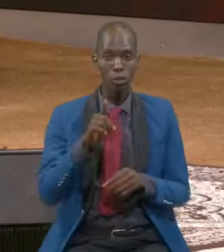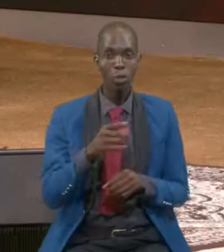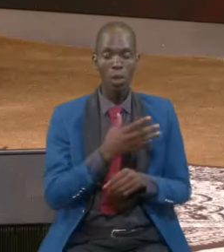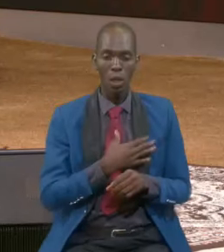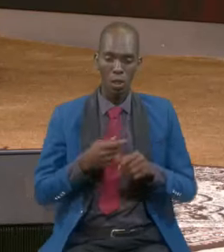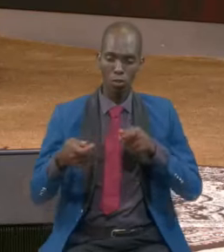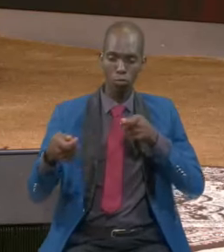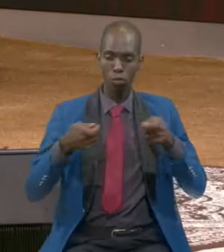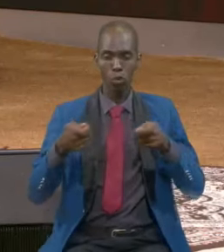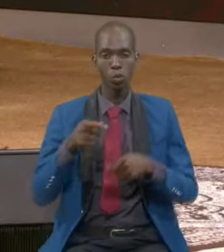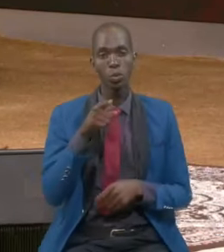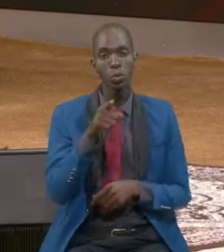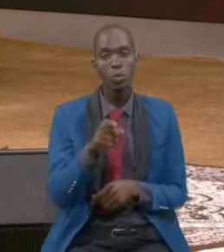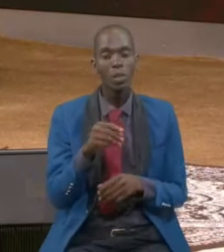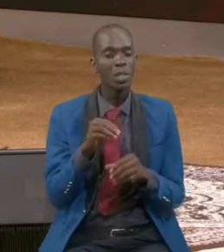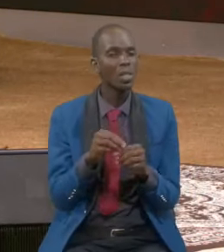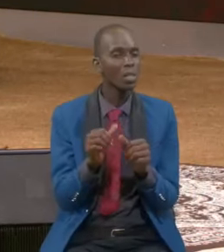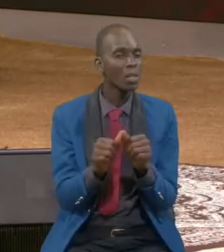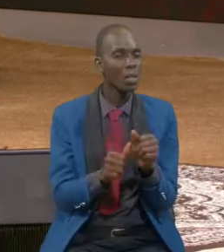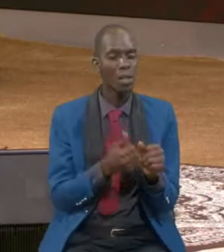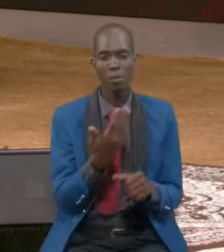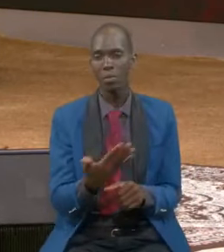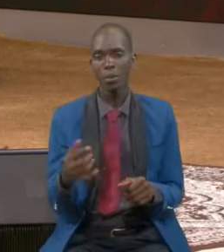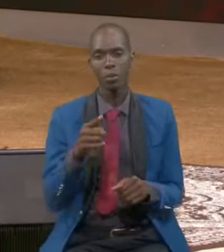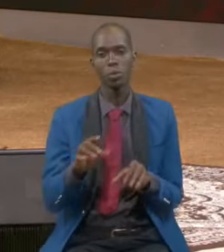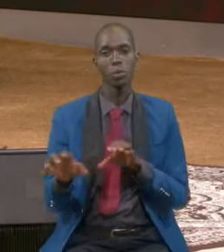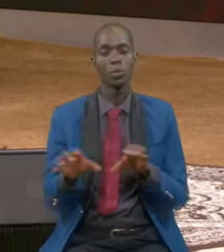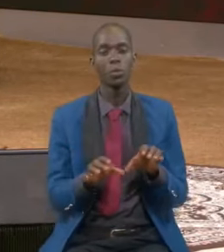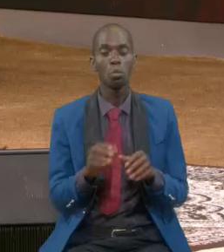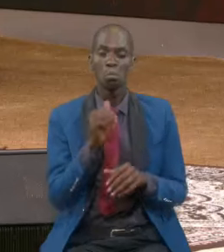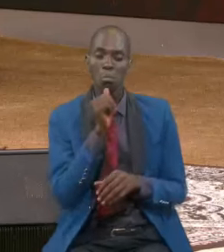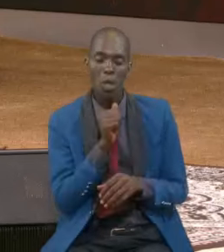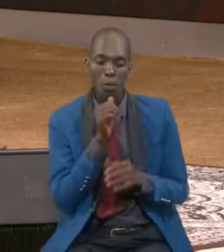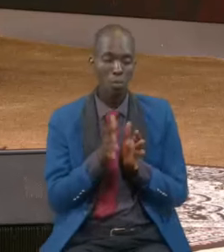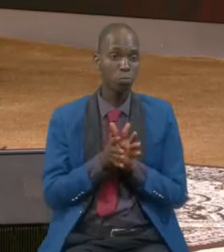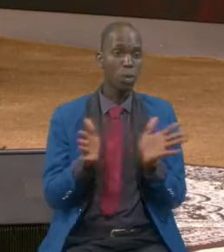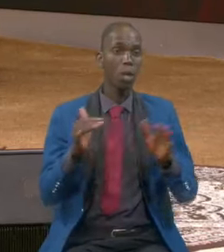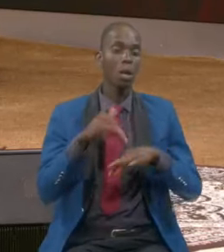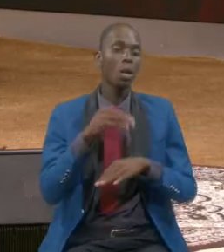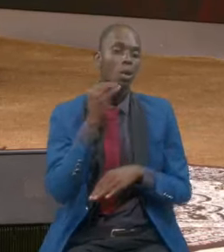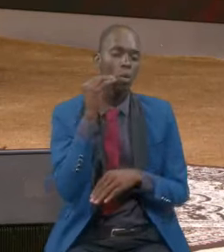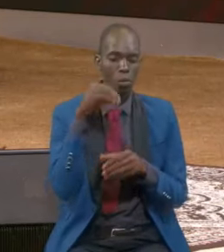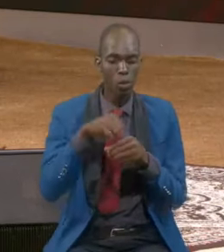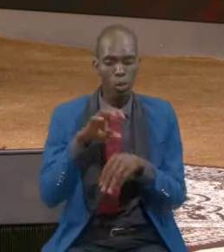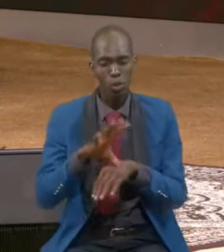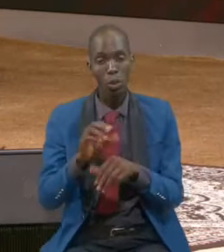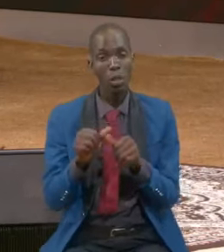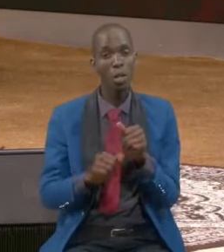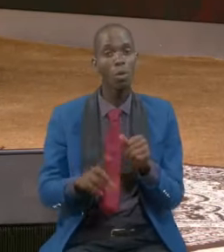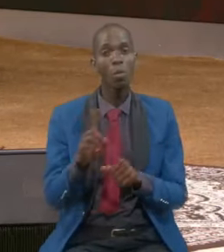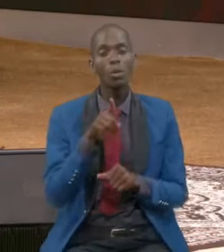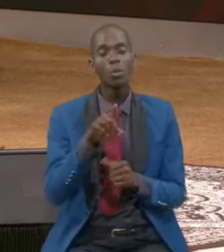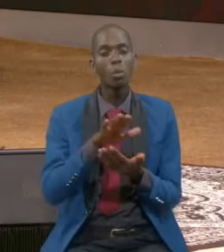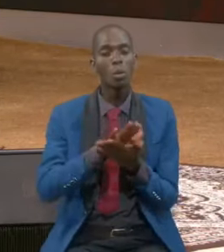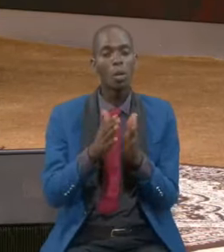and controls you in everything you do, private, public, at home, in church, everywhere. You